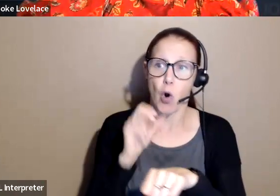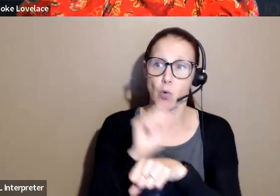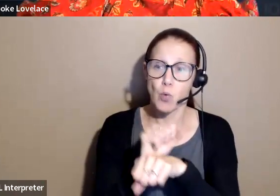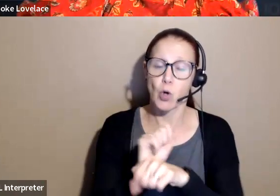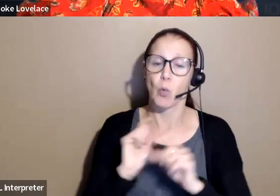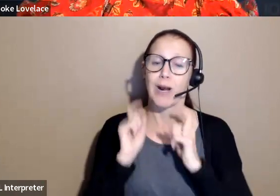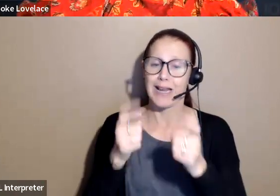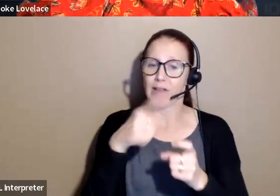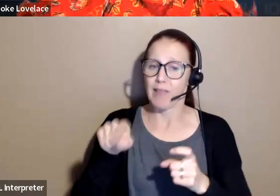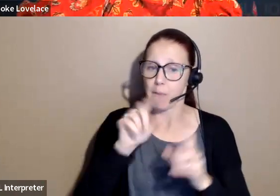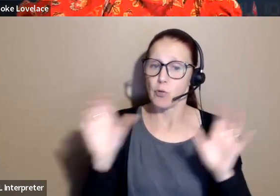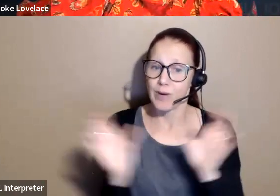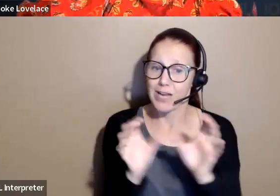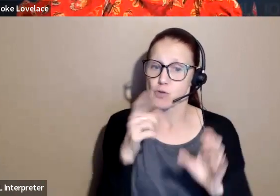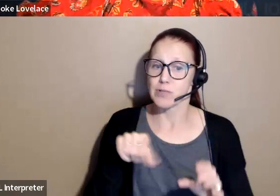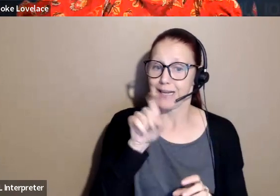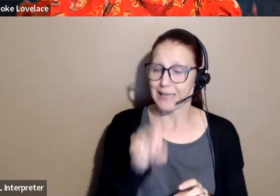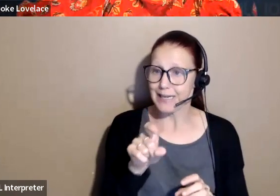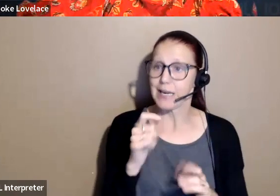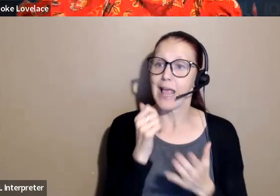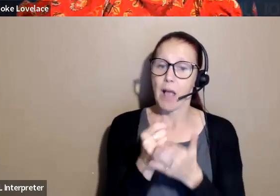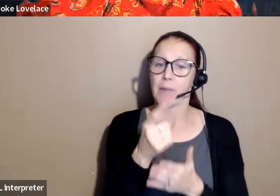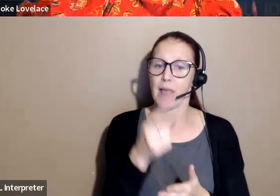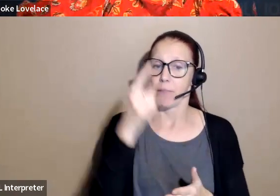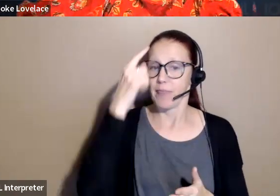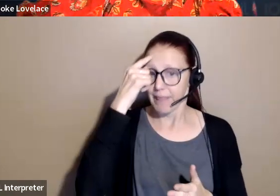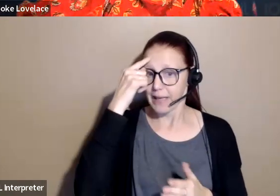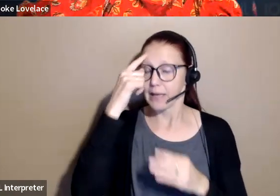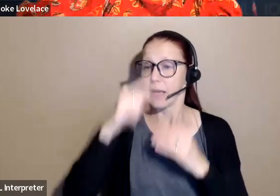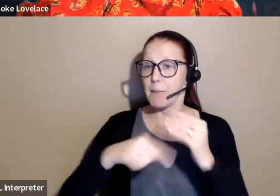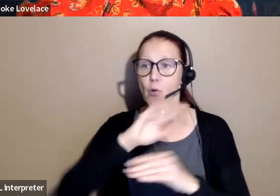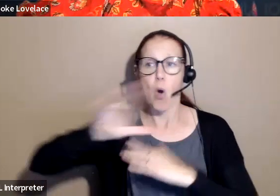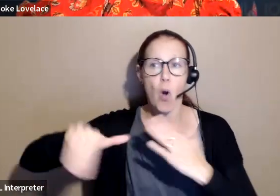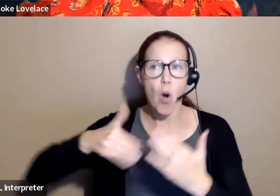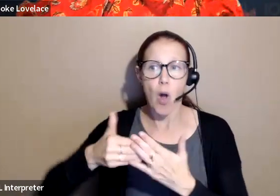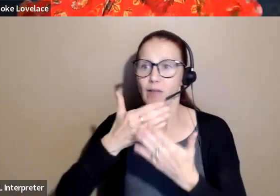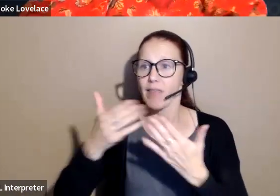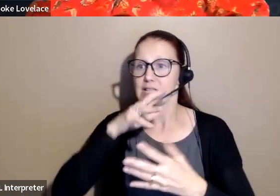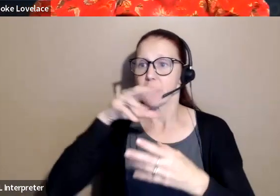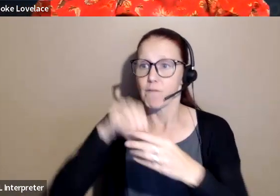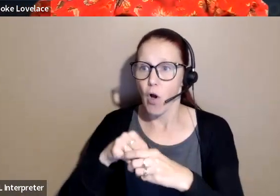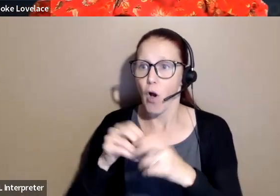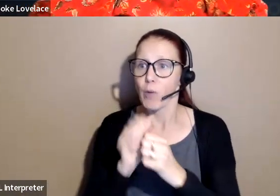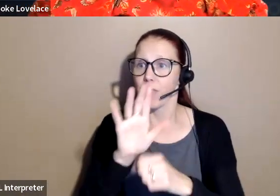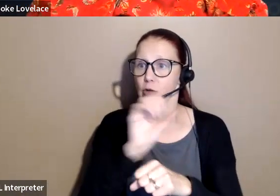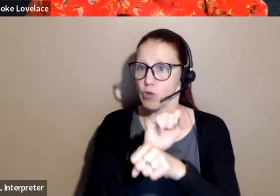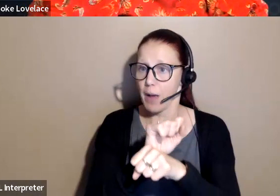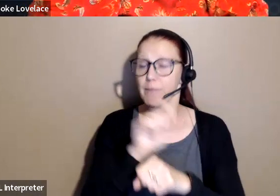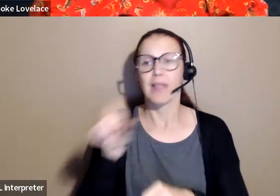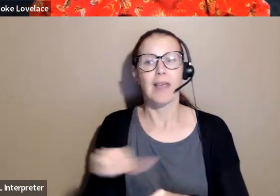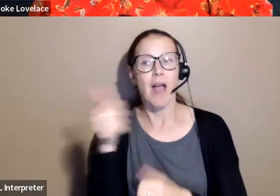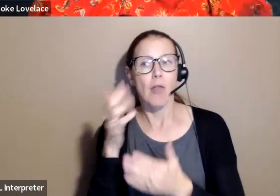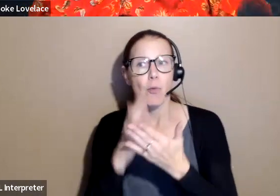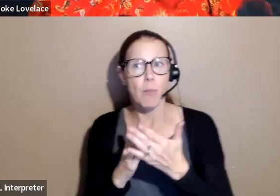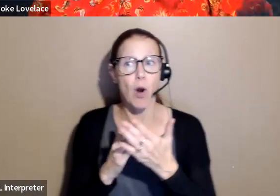we're helping them think about all of the factors that go into that. And other part of that